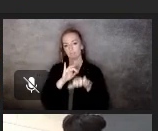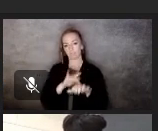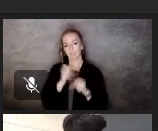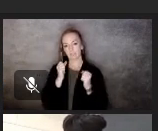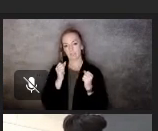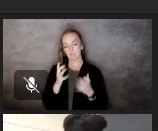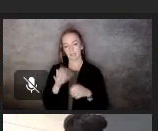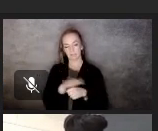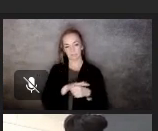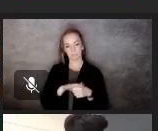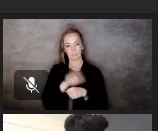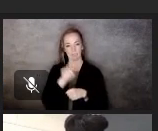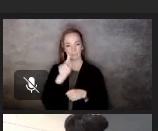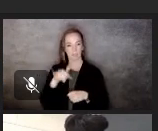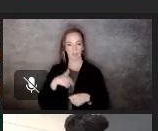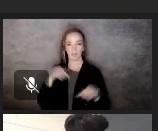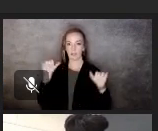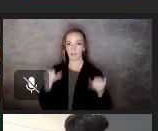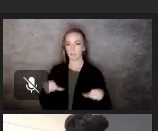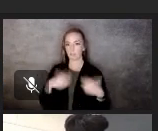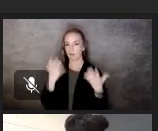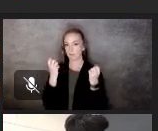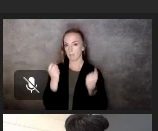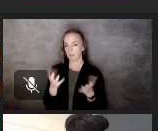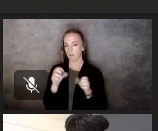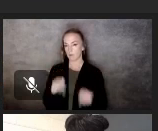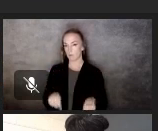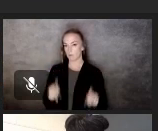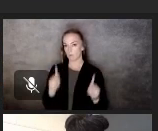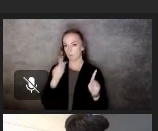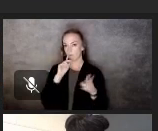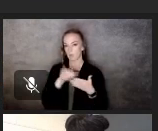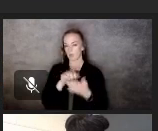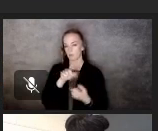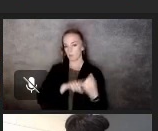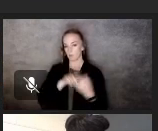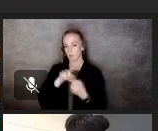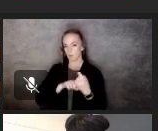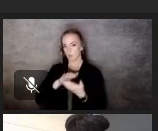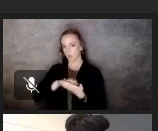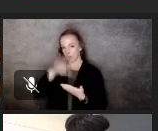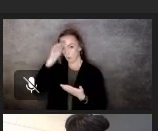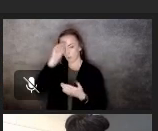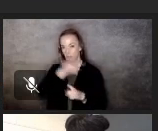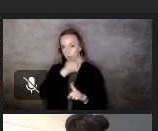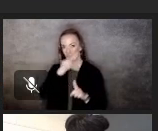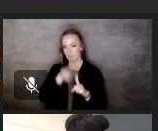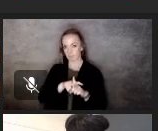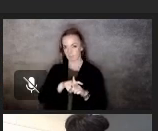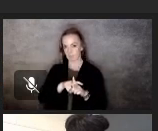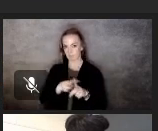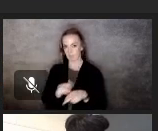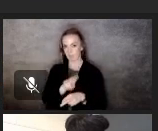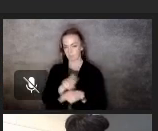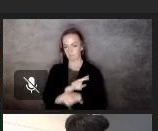and provide as many opportunities for that one-on-one learning and implementation.